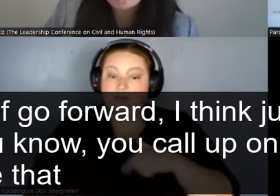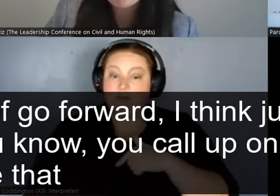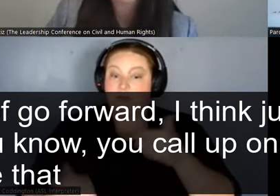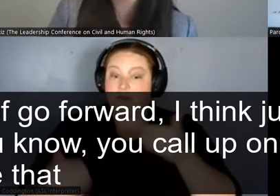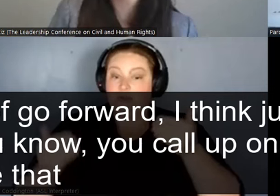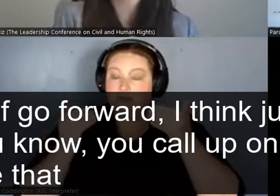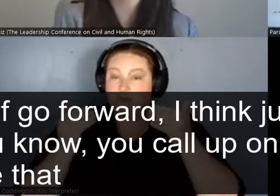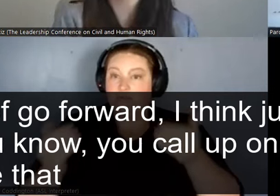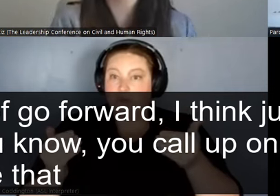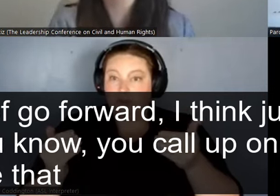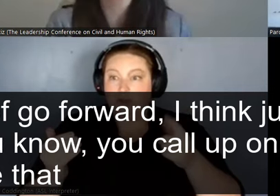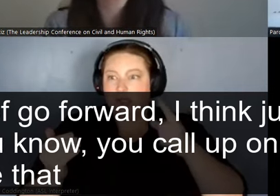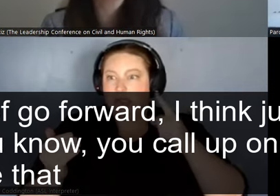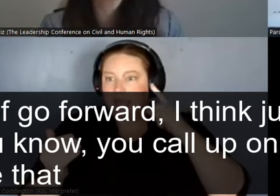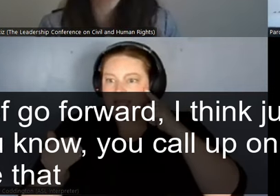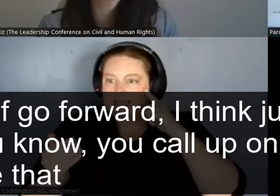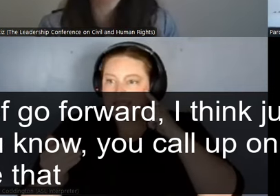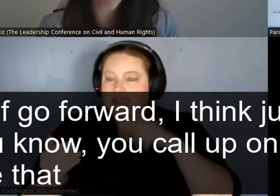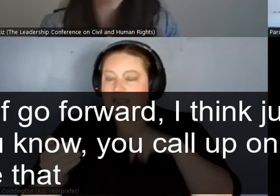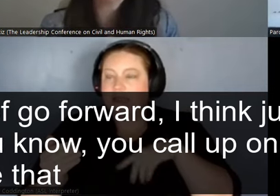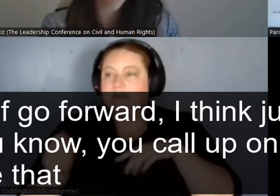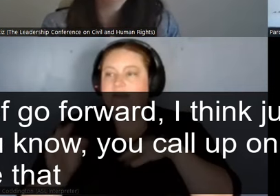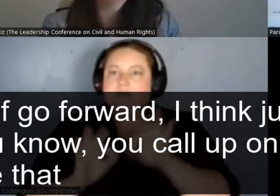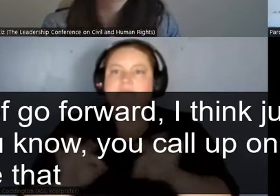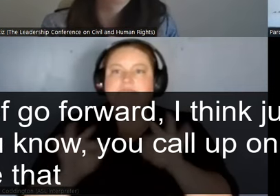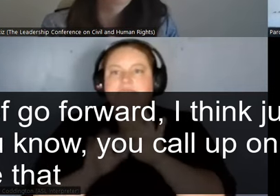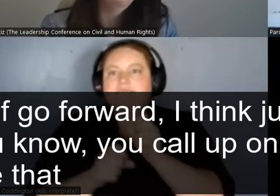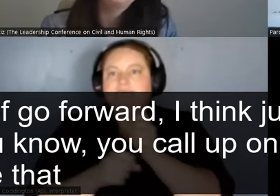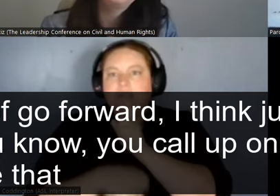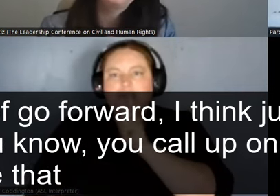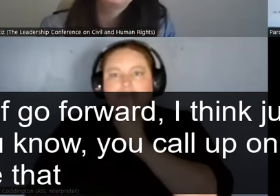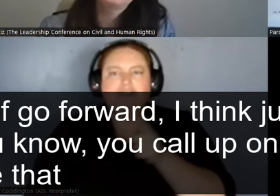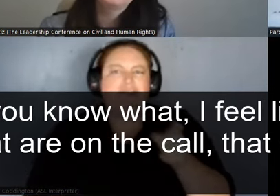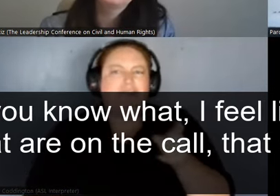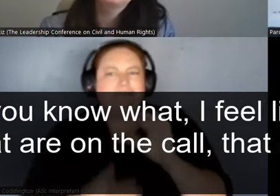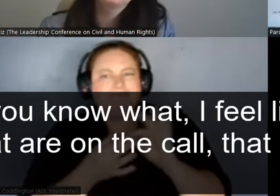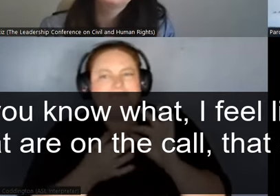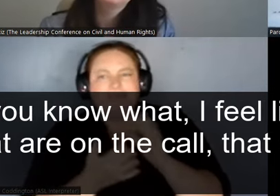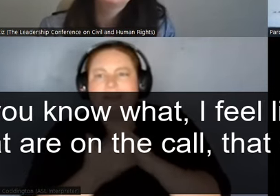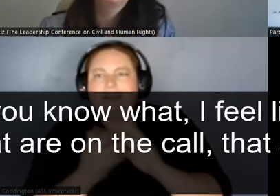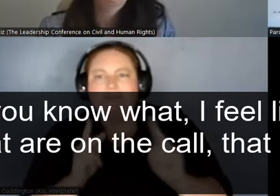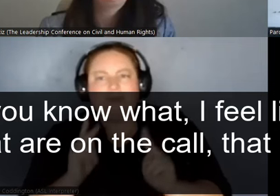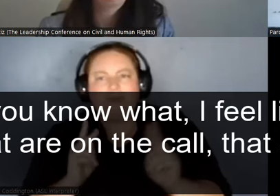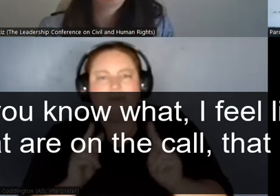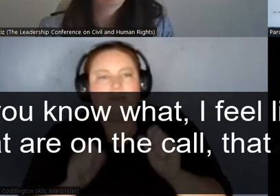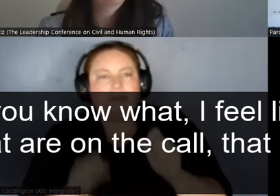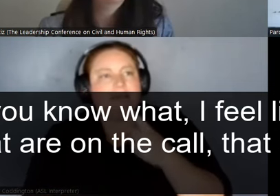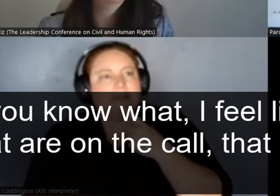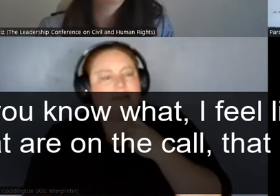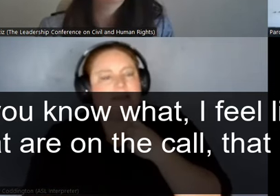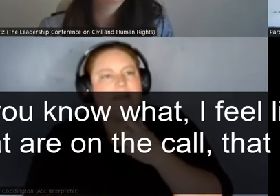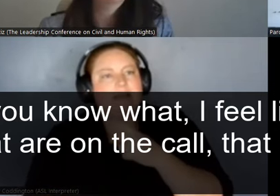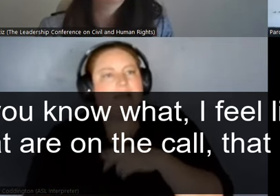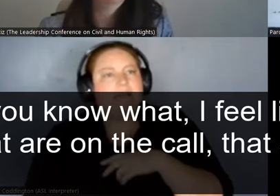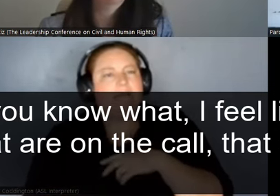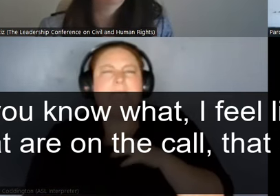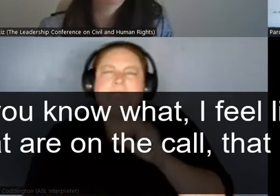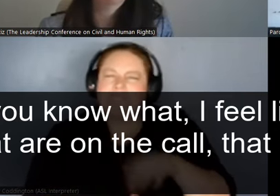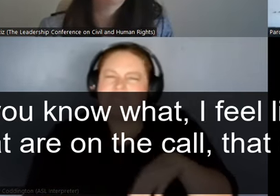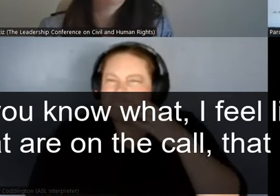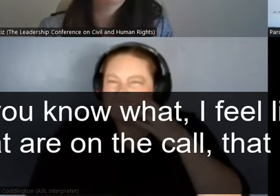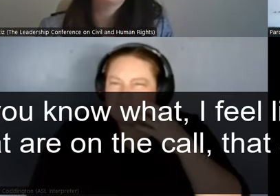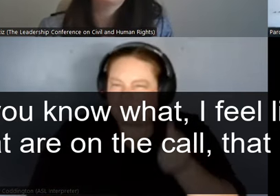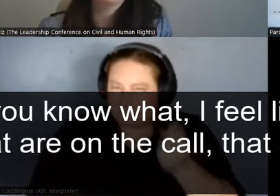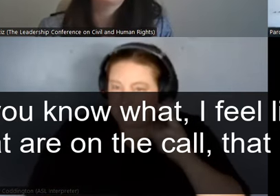just making sure that, you know, you call upon some of those people that can say, hey, you know what, and I feel like many of the people that are